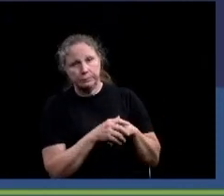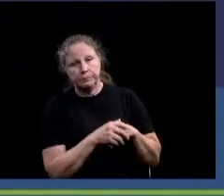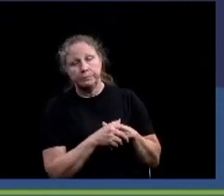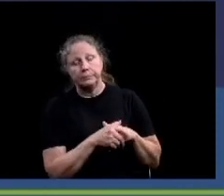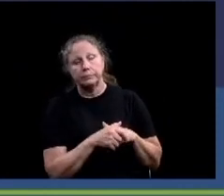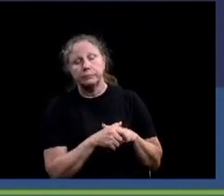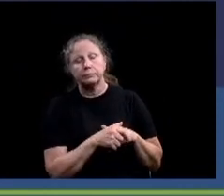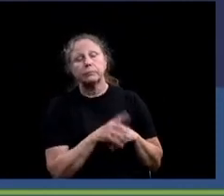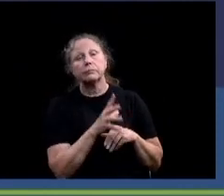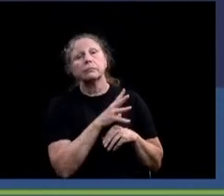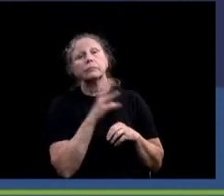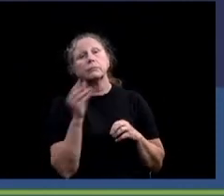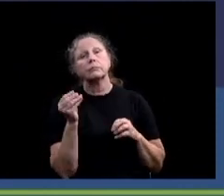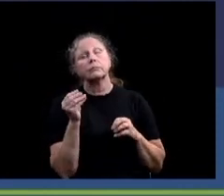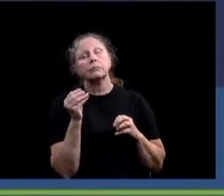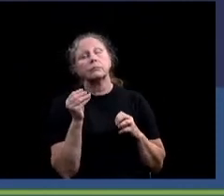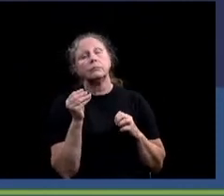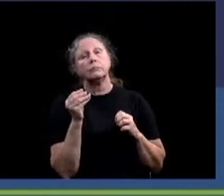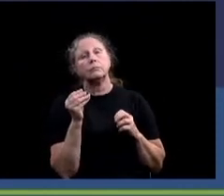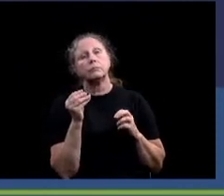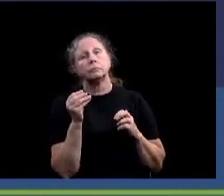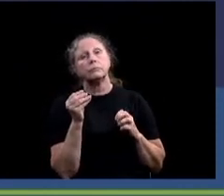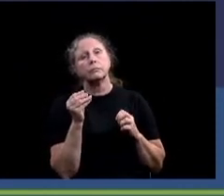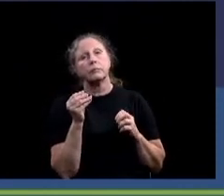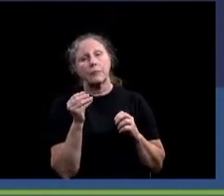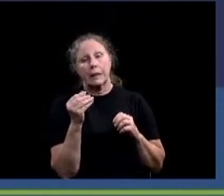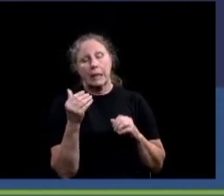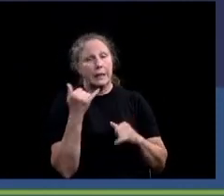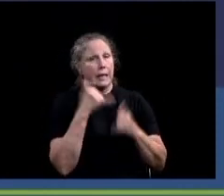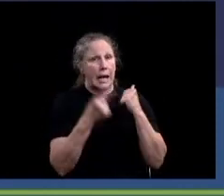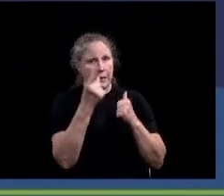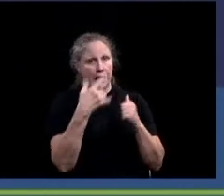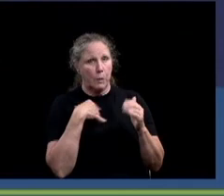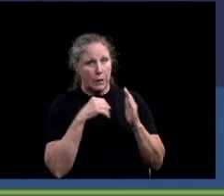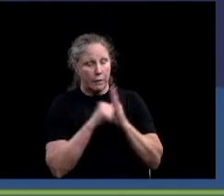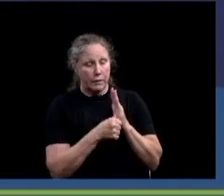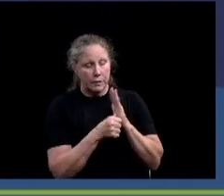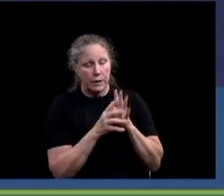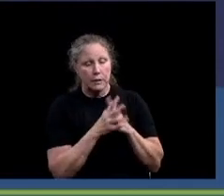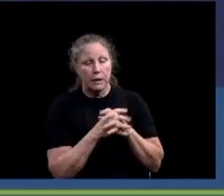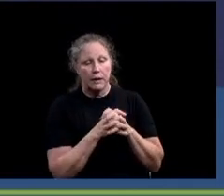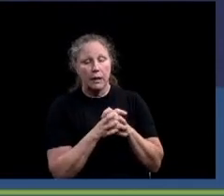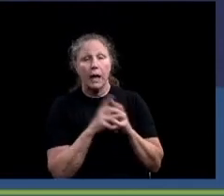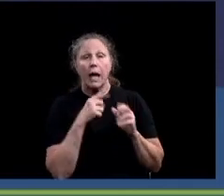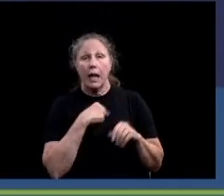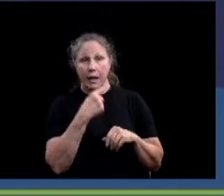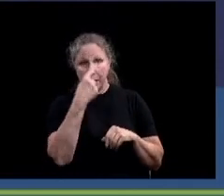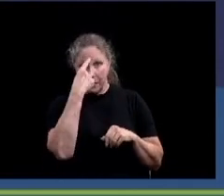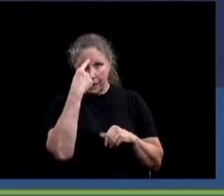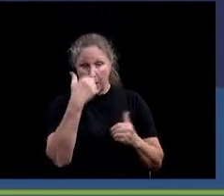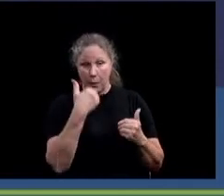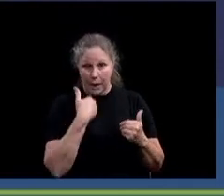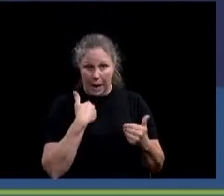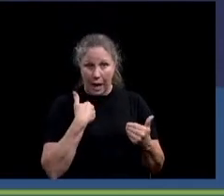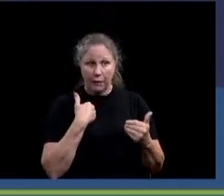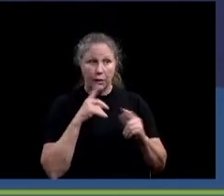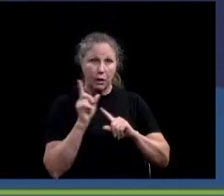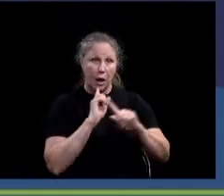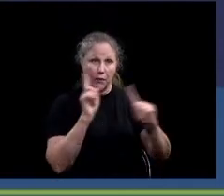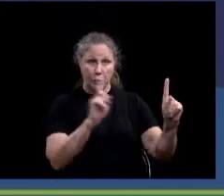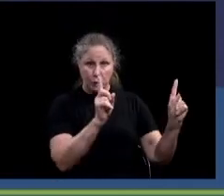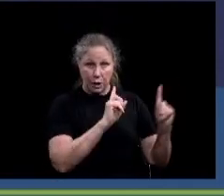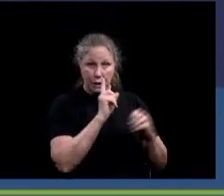last thing that I want to emphasize is I think that as we continue to have community conversations about this subject, one thing that is really important